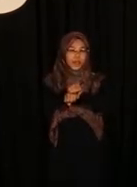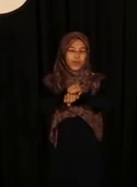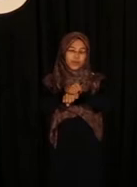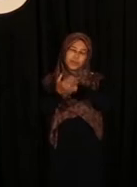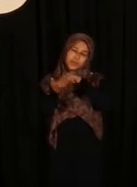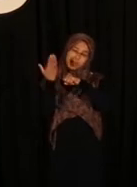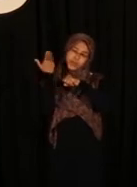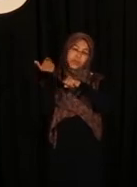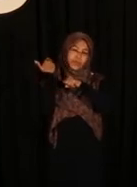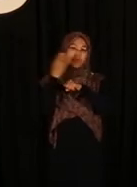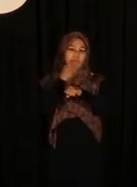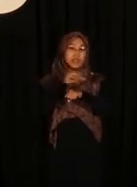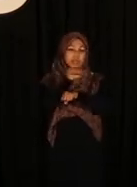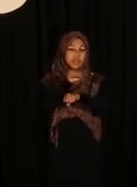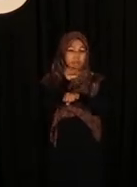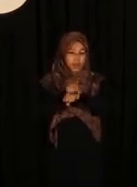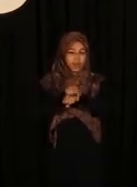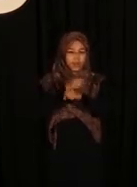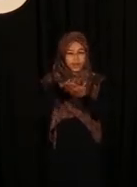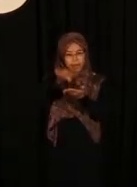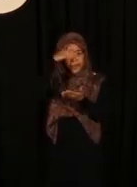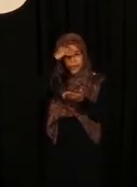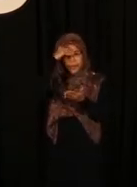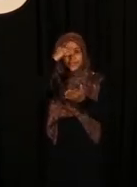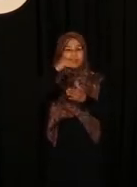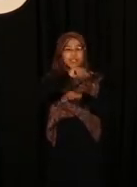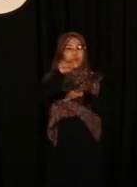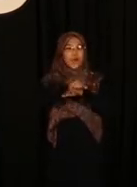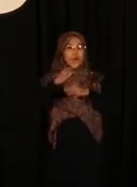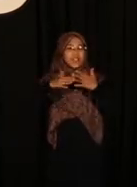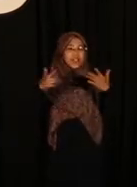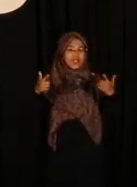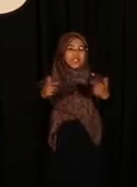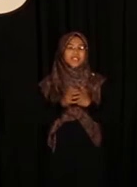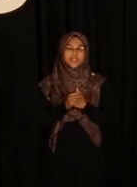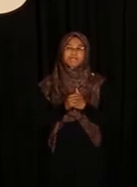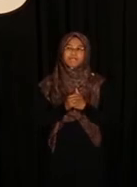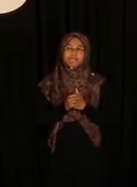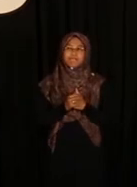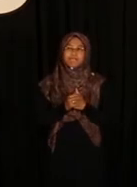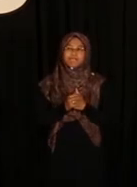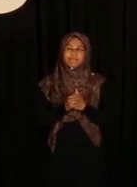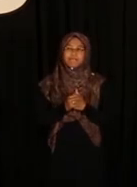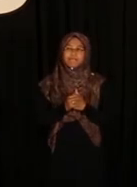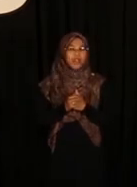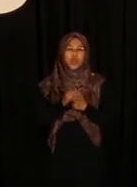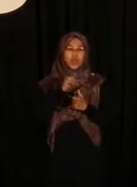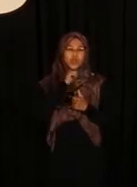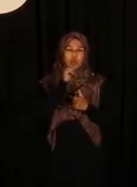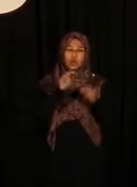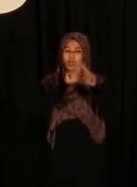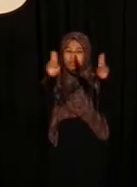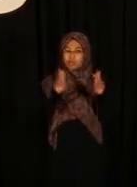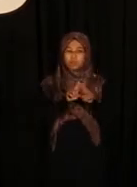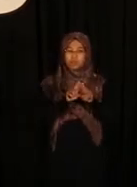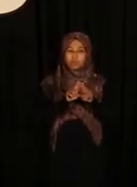back. And in Singapore, I learned Singapore Sign Language. Fun fact, sign language is not universal.